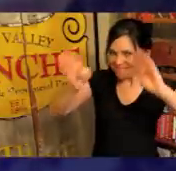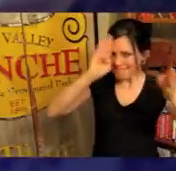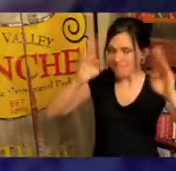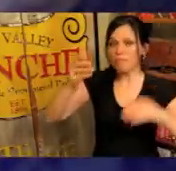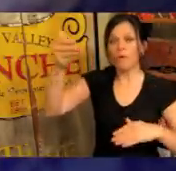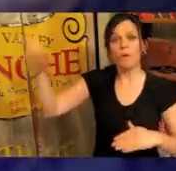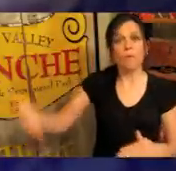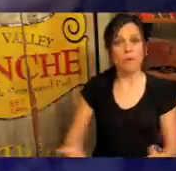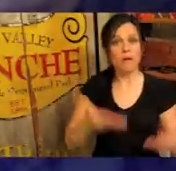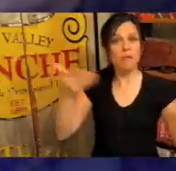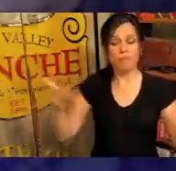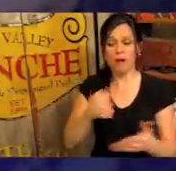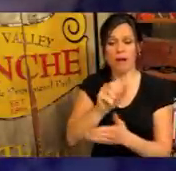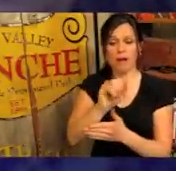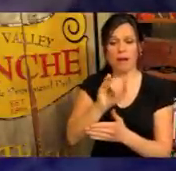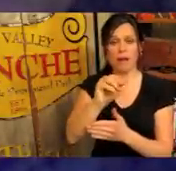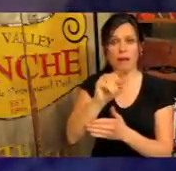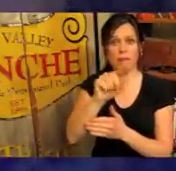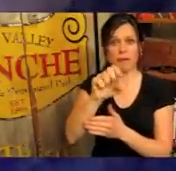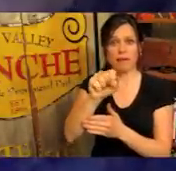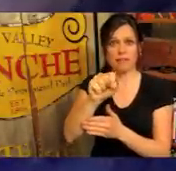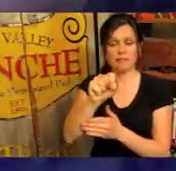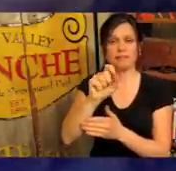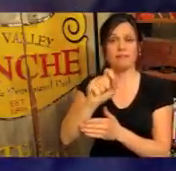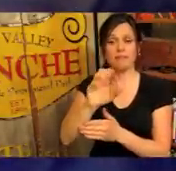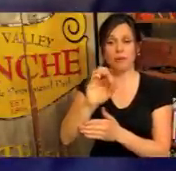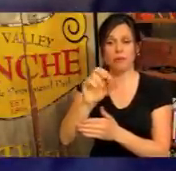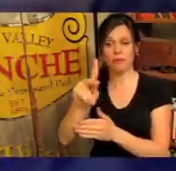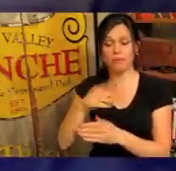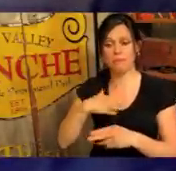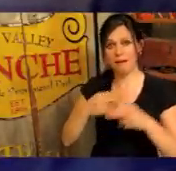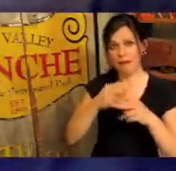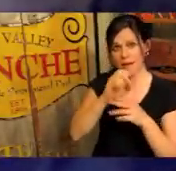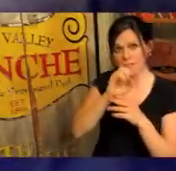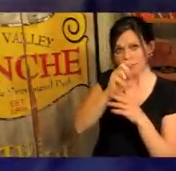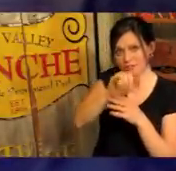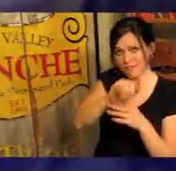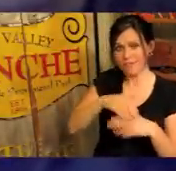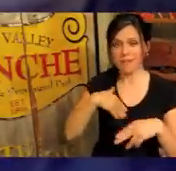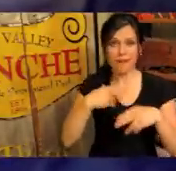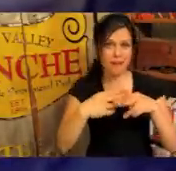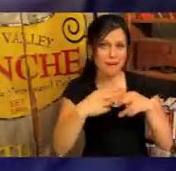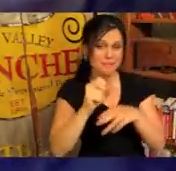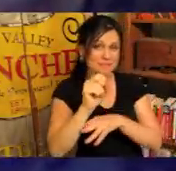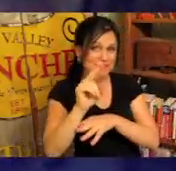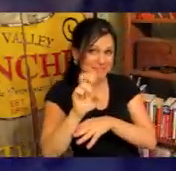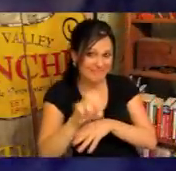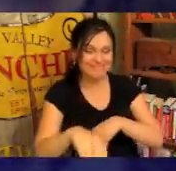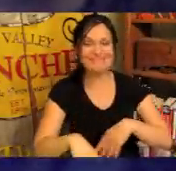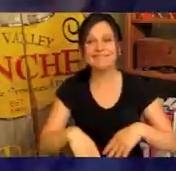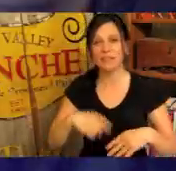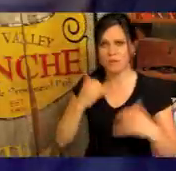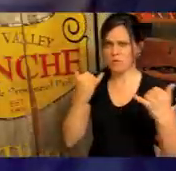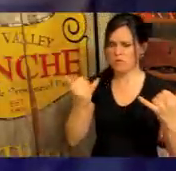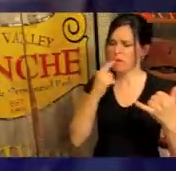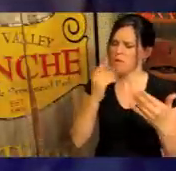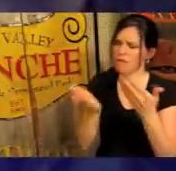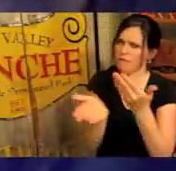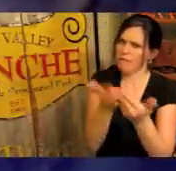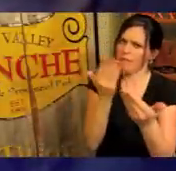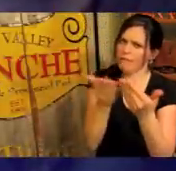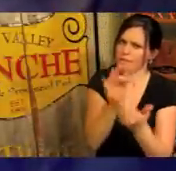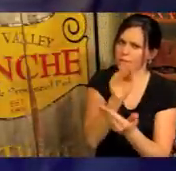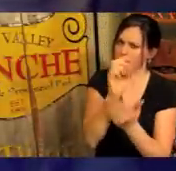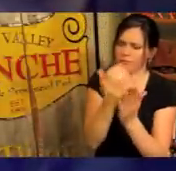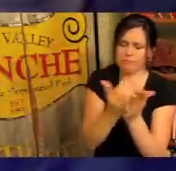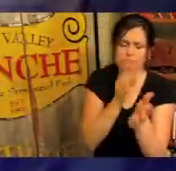Hello everyone and welcome to the Aimless Cook. My name is Jay. My name is Sue. And today, I got a really easy recipe for you because